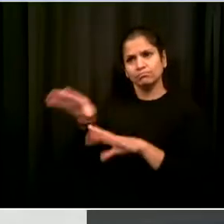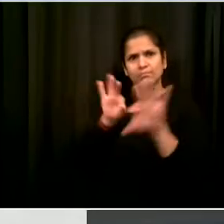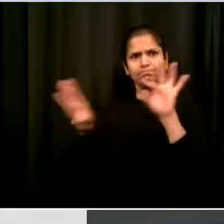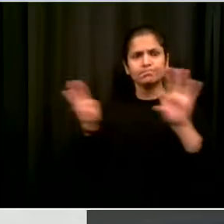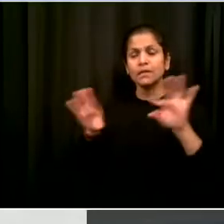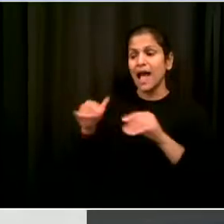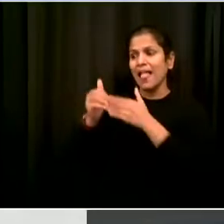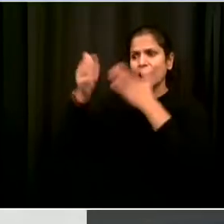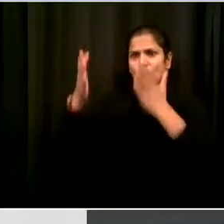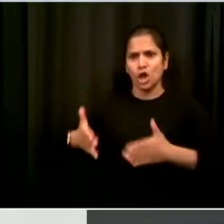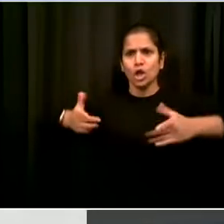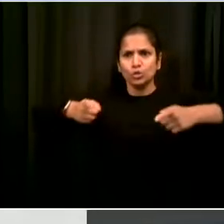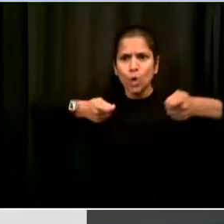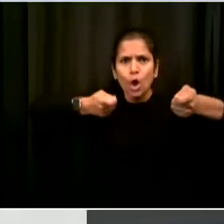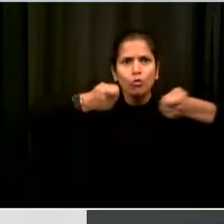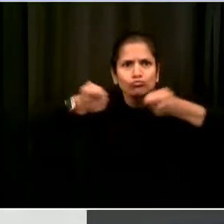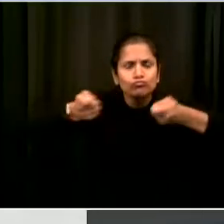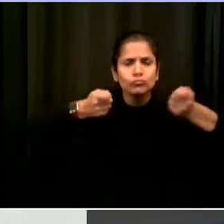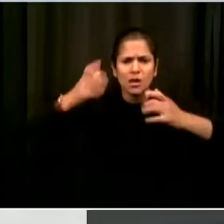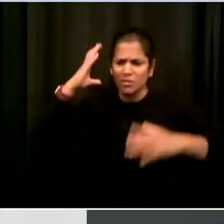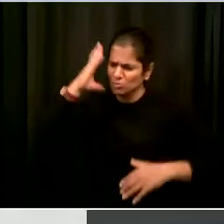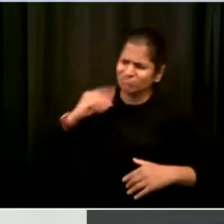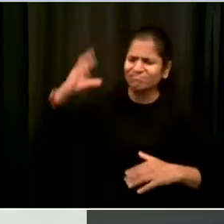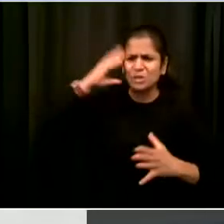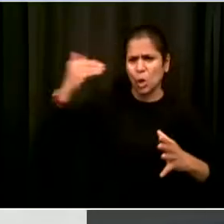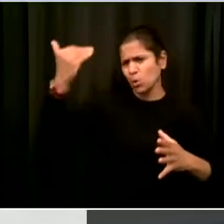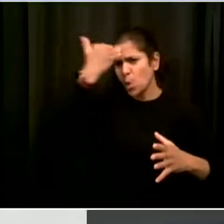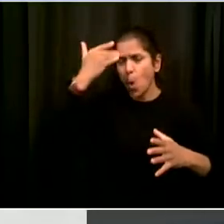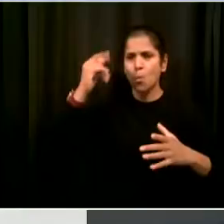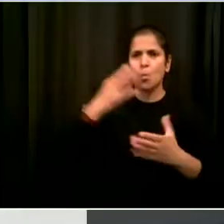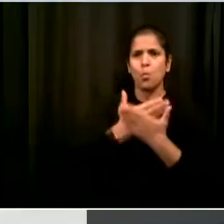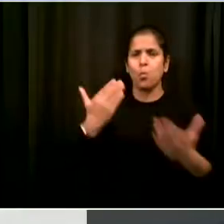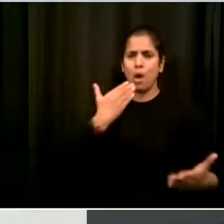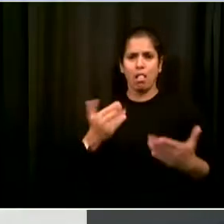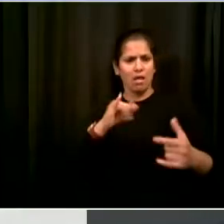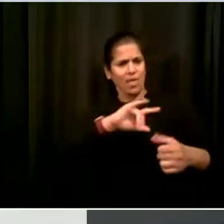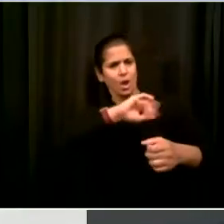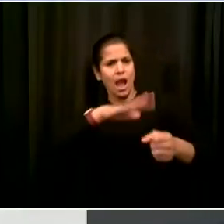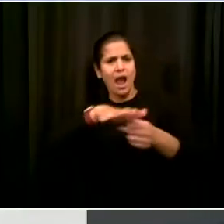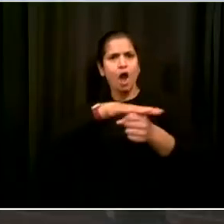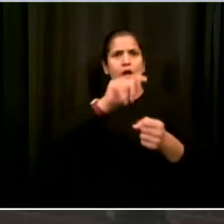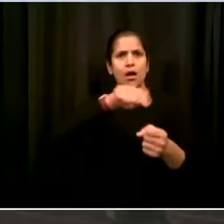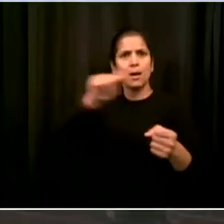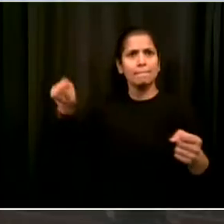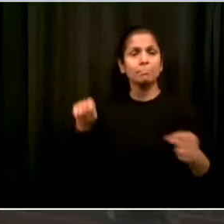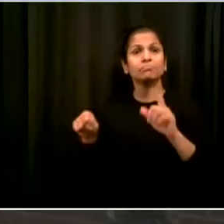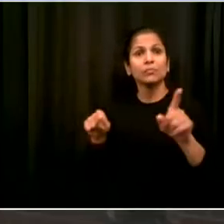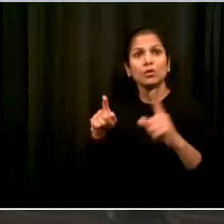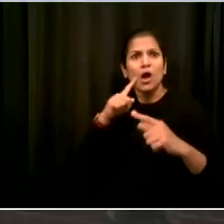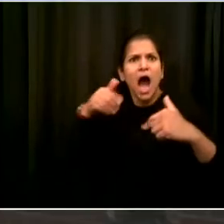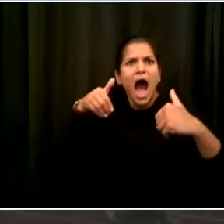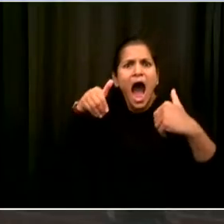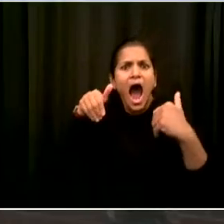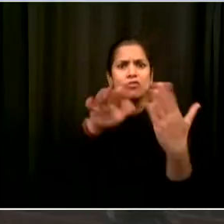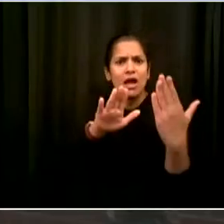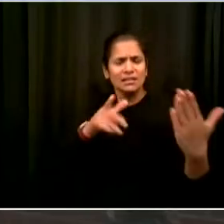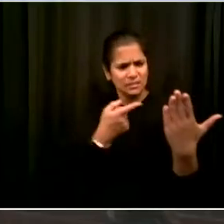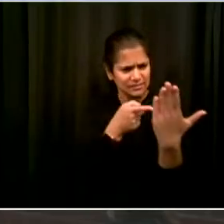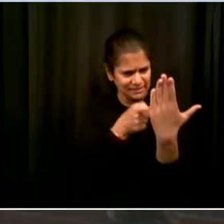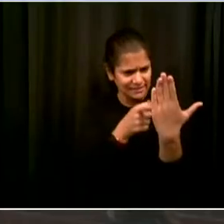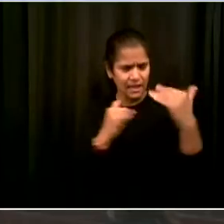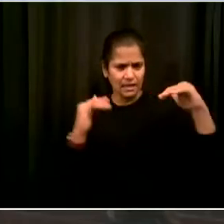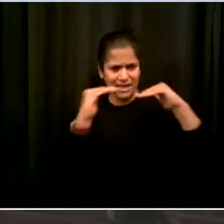things differently, that we address the disparities head on right now, not someday, right now. Task force in the